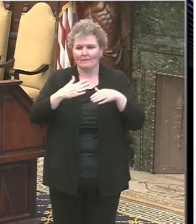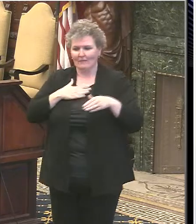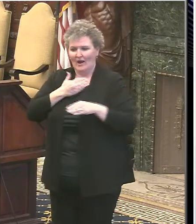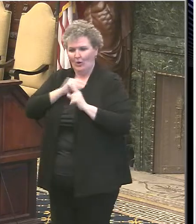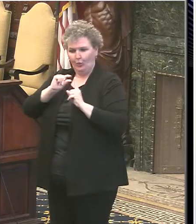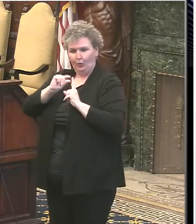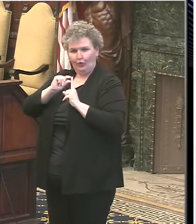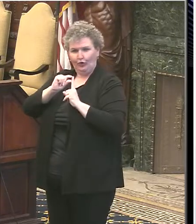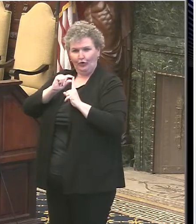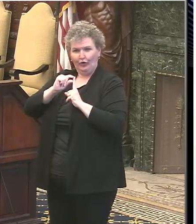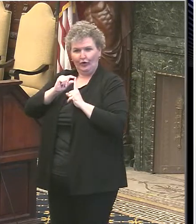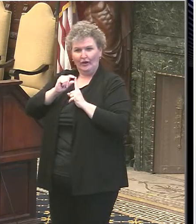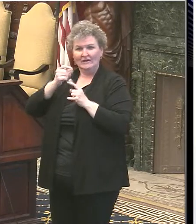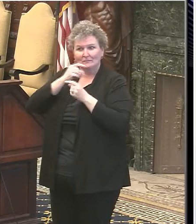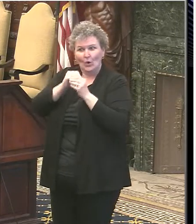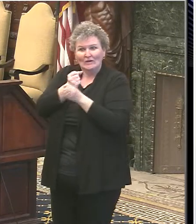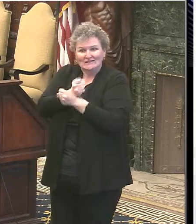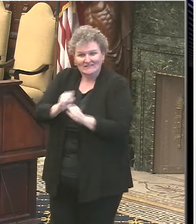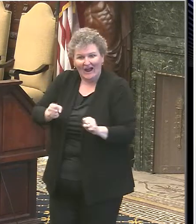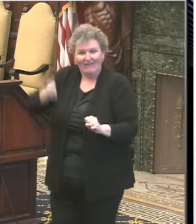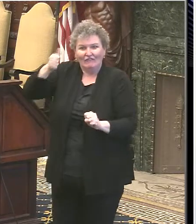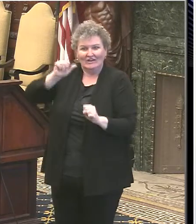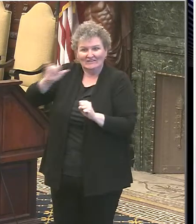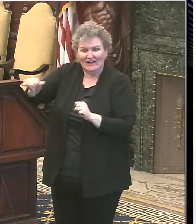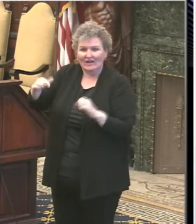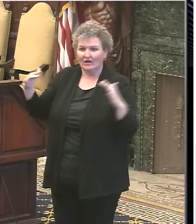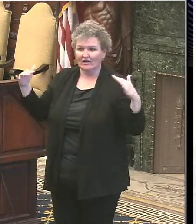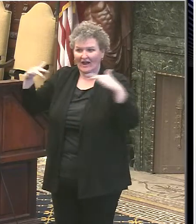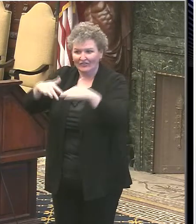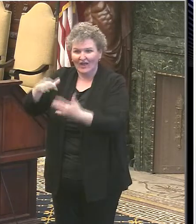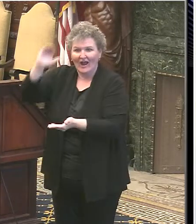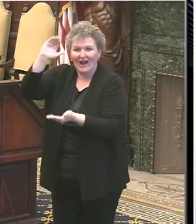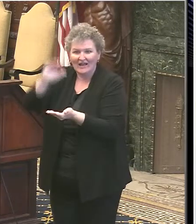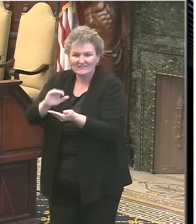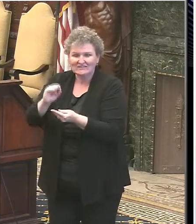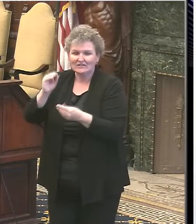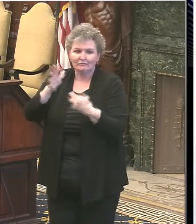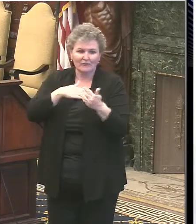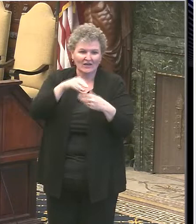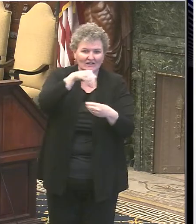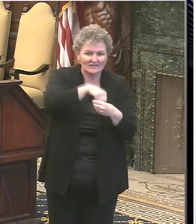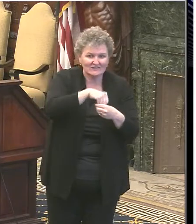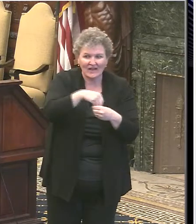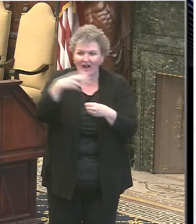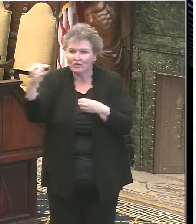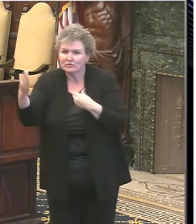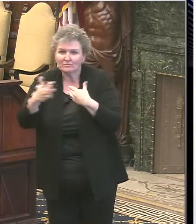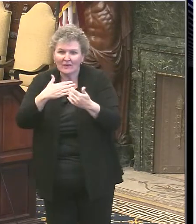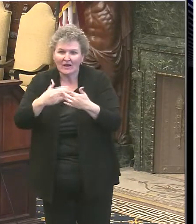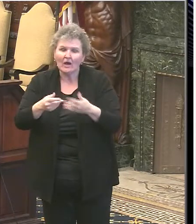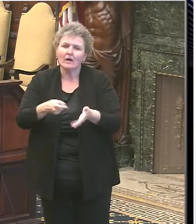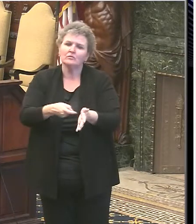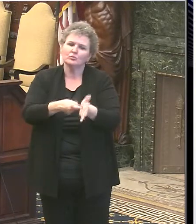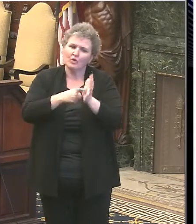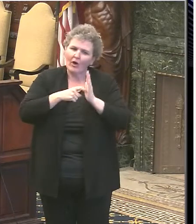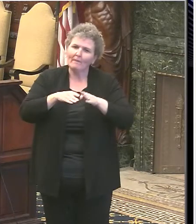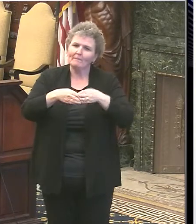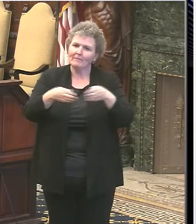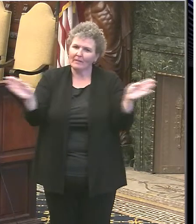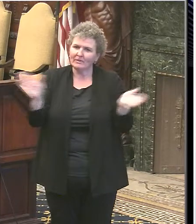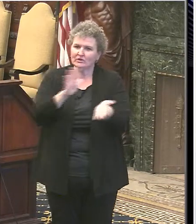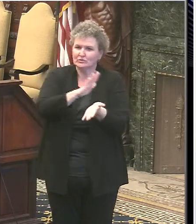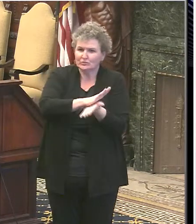also includes reduced density for gatherings, indoors and outdoors, and requirements that public schools in high incidence